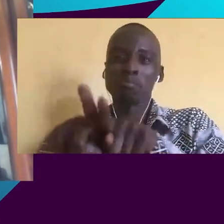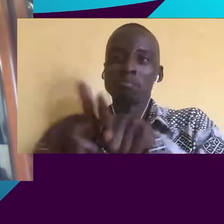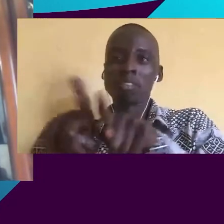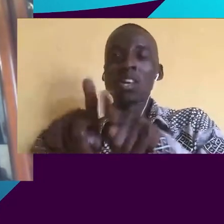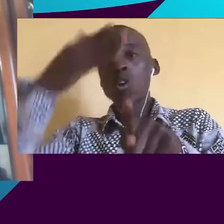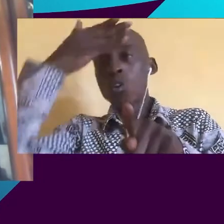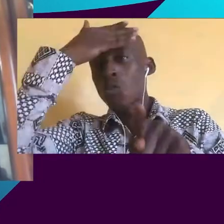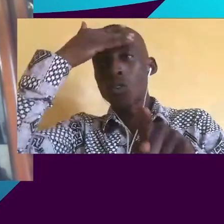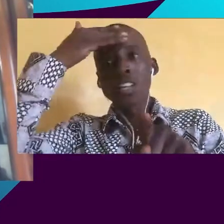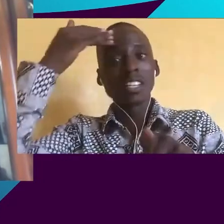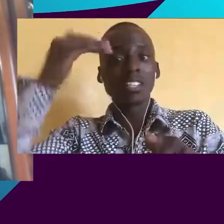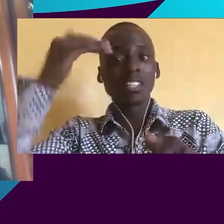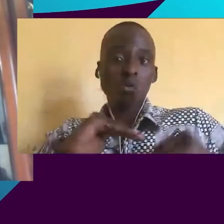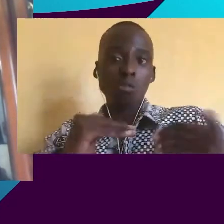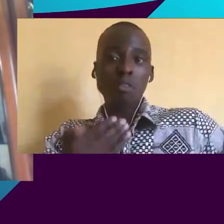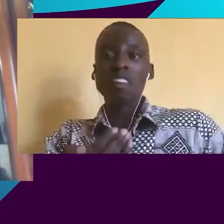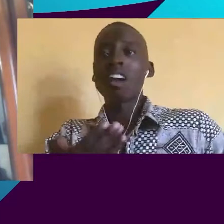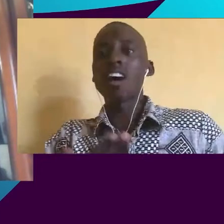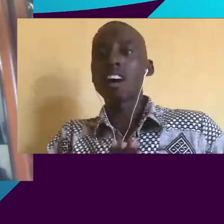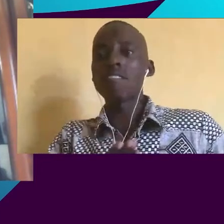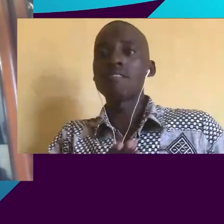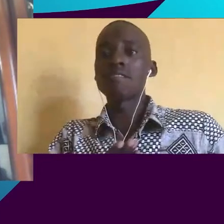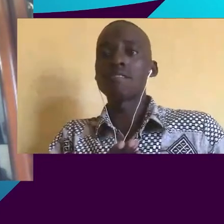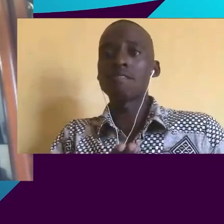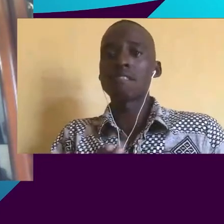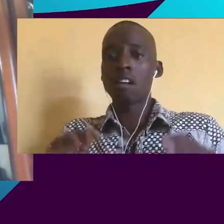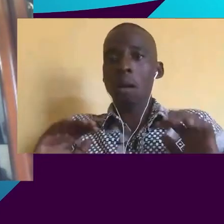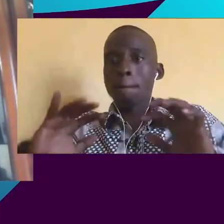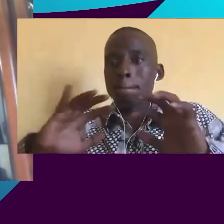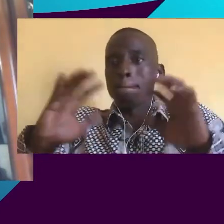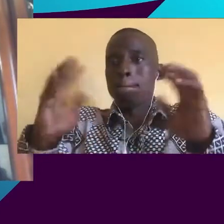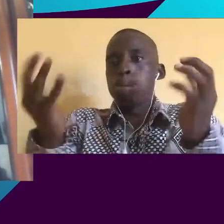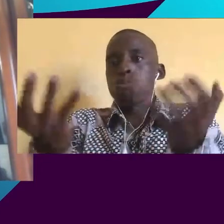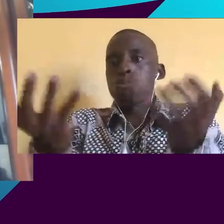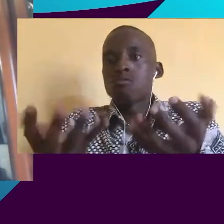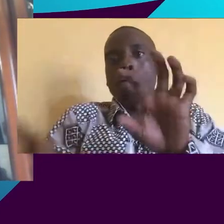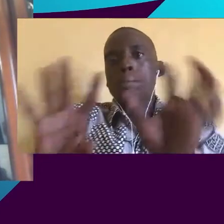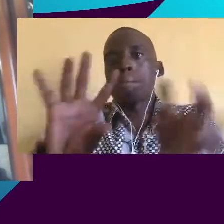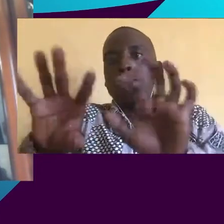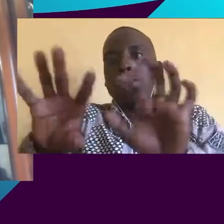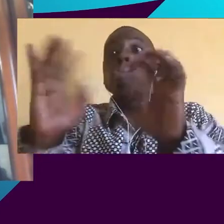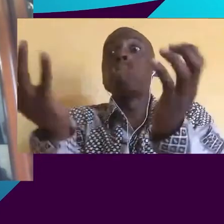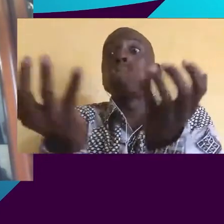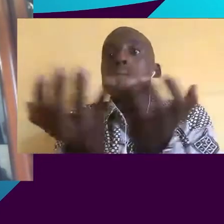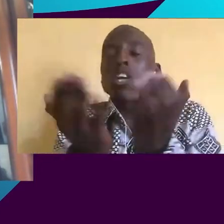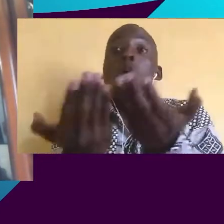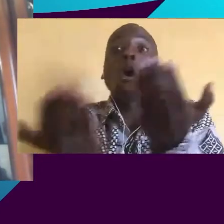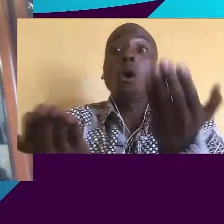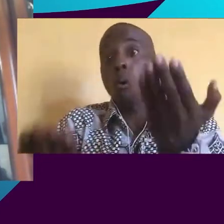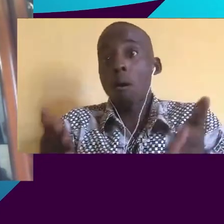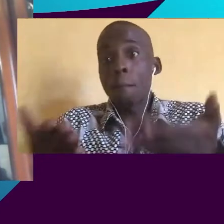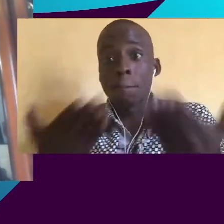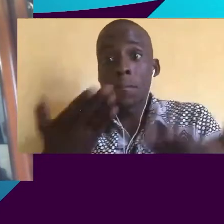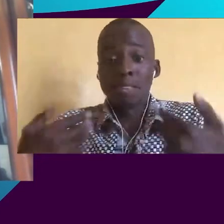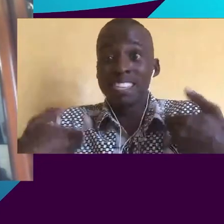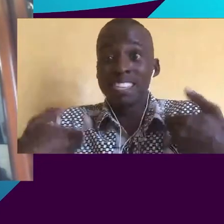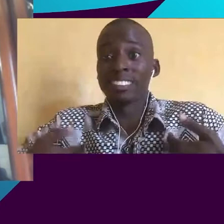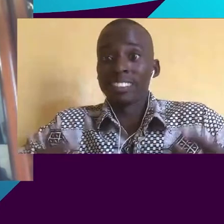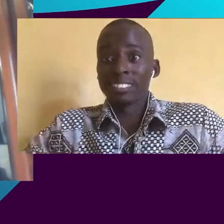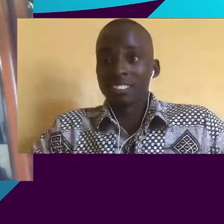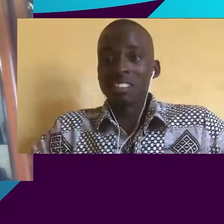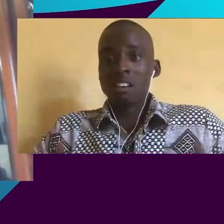ladies have a little bit of bigger bums or bottoms down there, or maybe the shirts wouldn't be shirts, but more